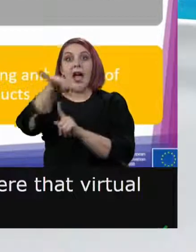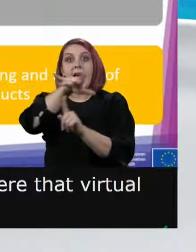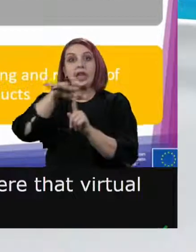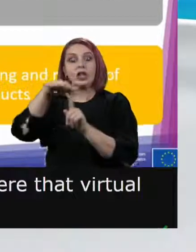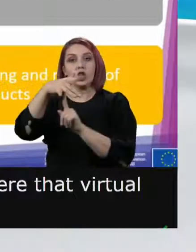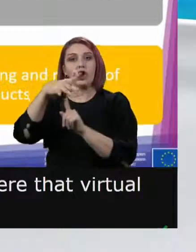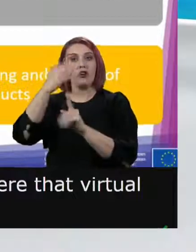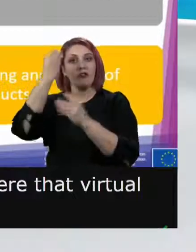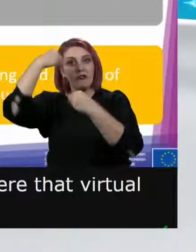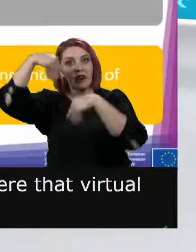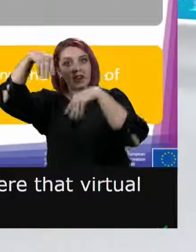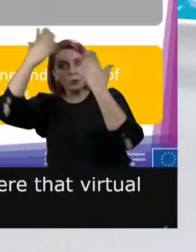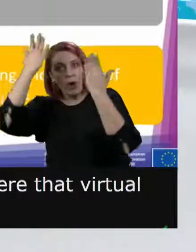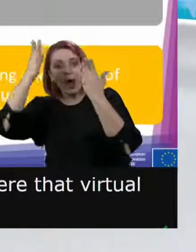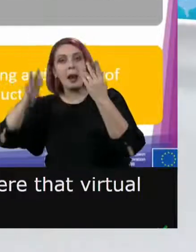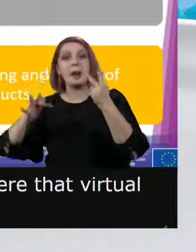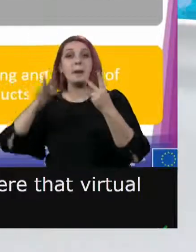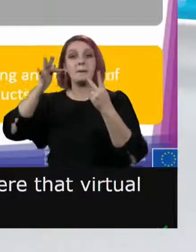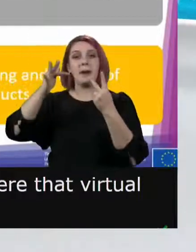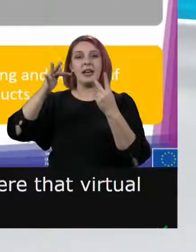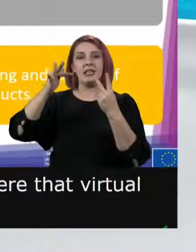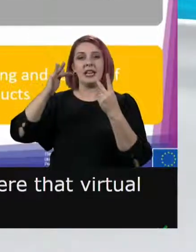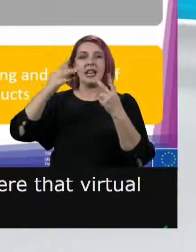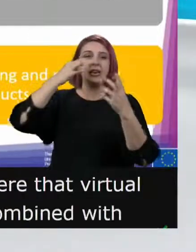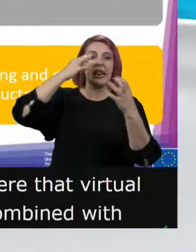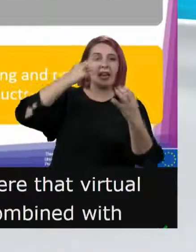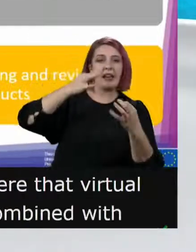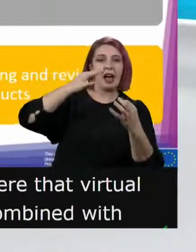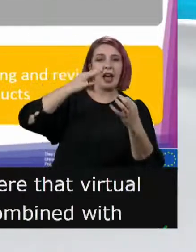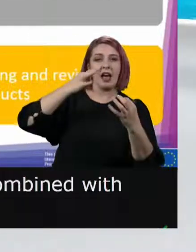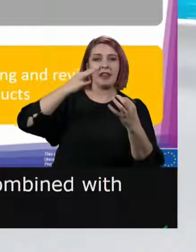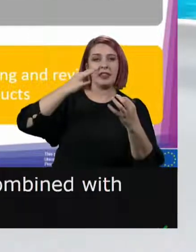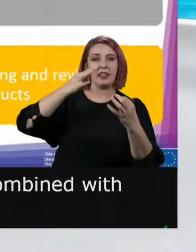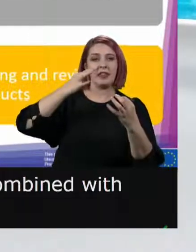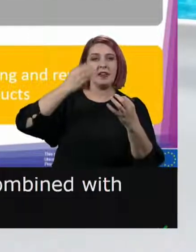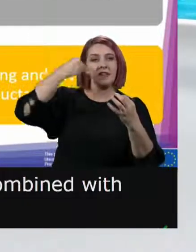were combined with physical objects in the real world.